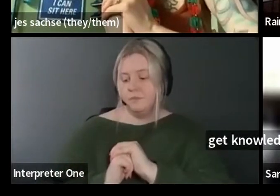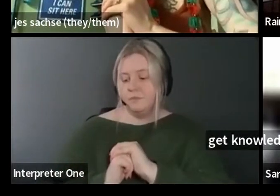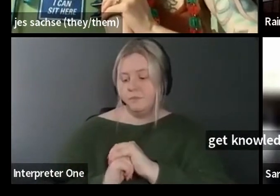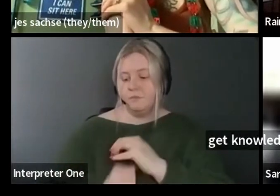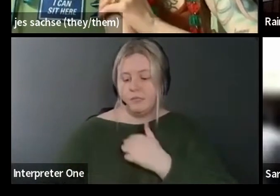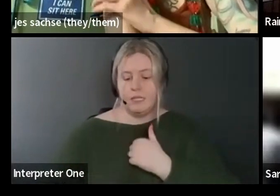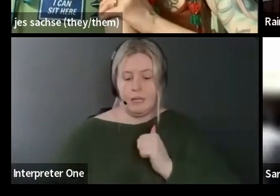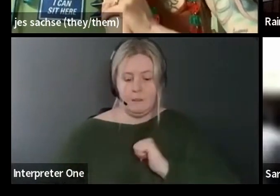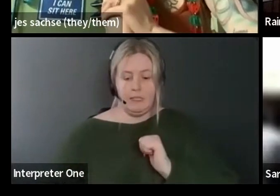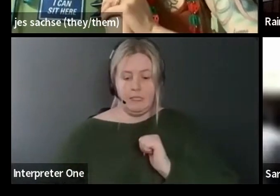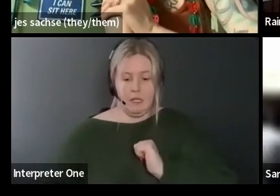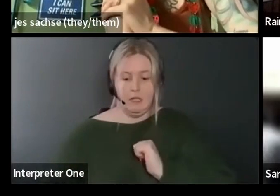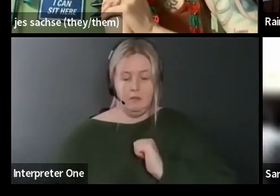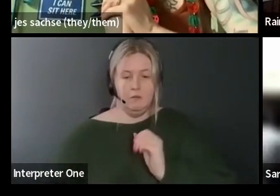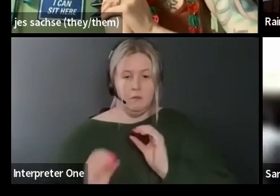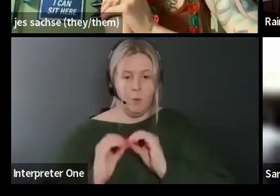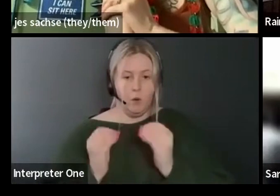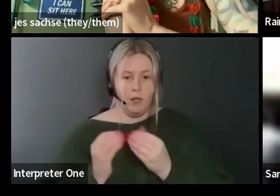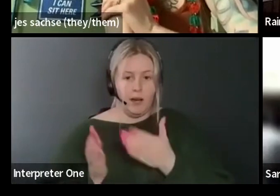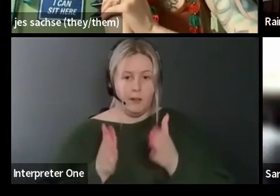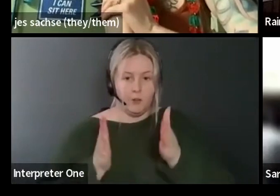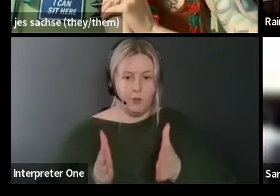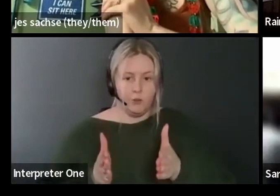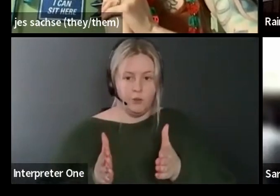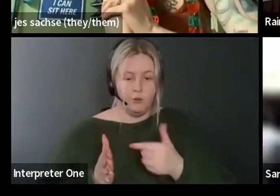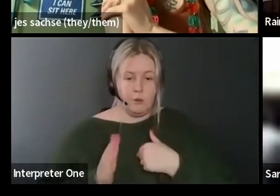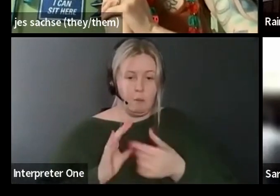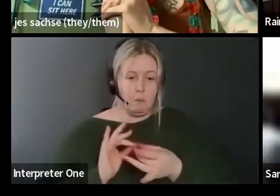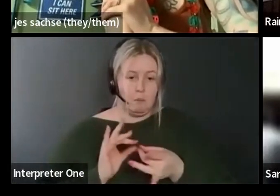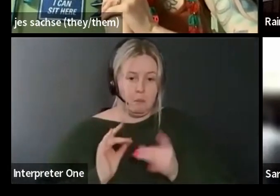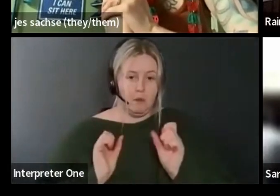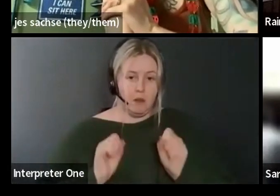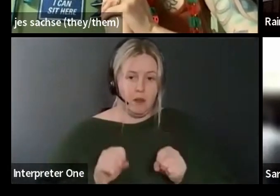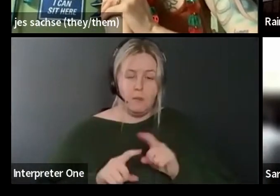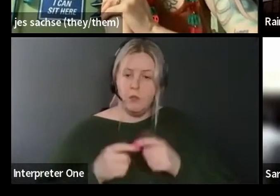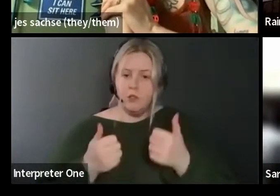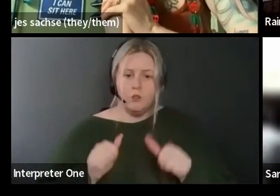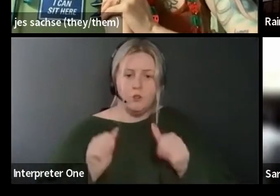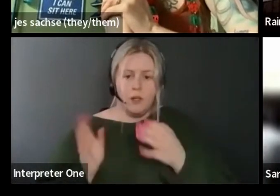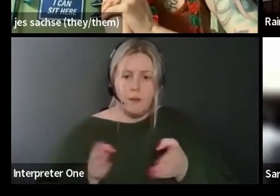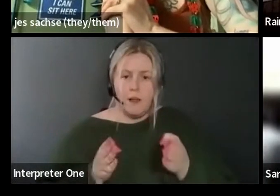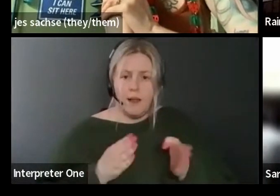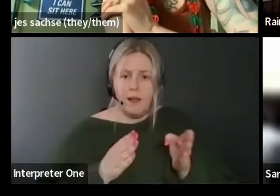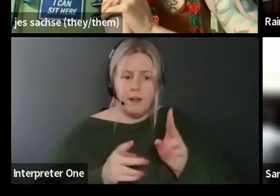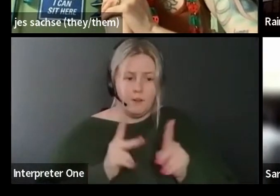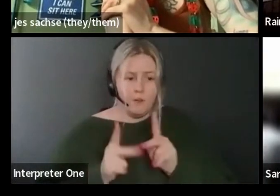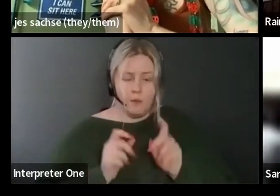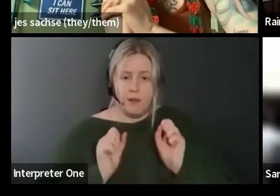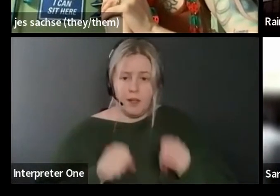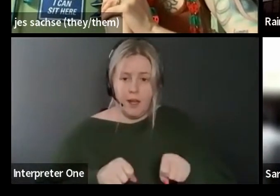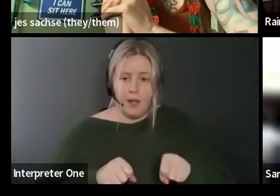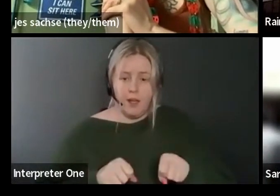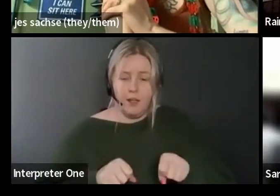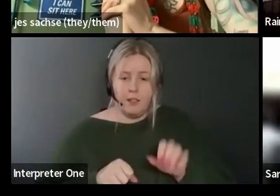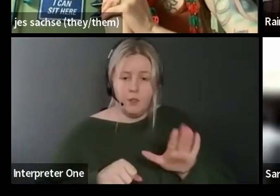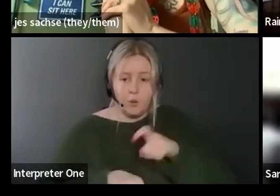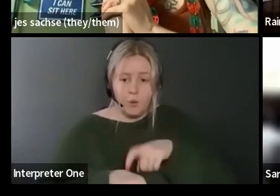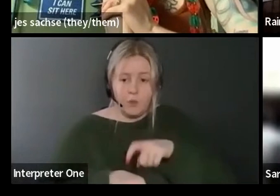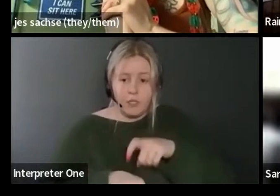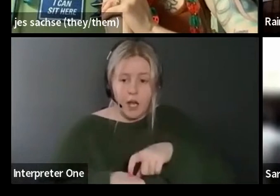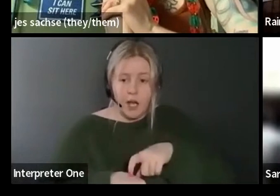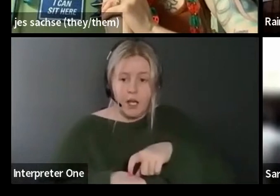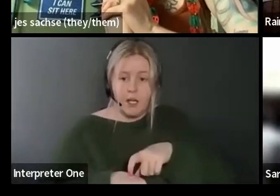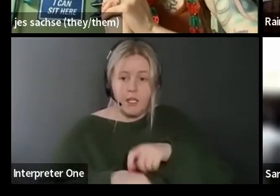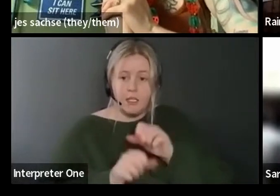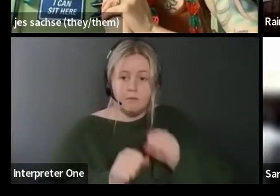that. And like, yeah, like just try to organize, you know, folks who can like lend your time to like organizing